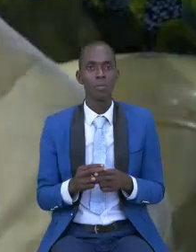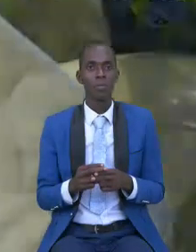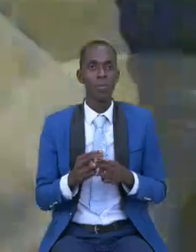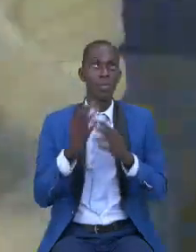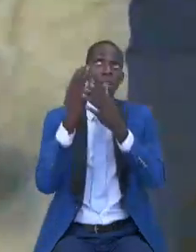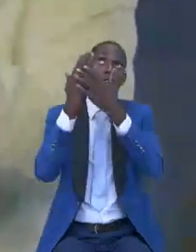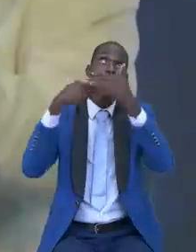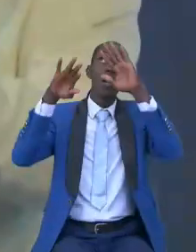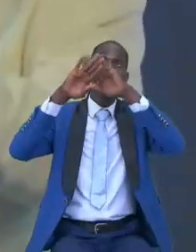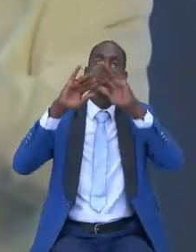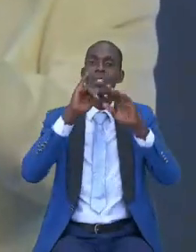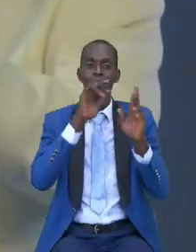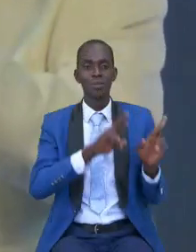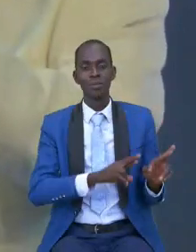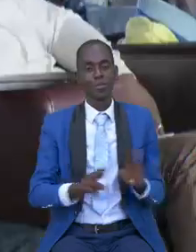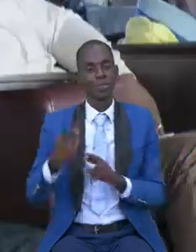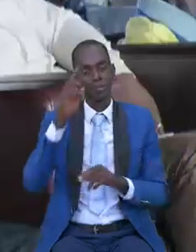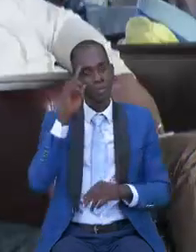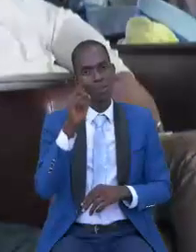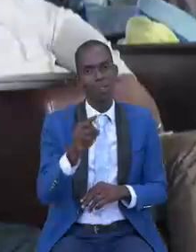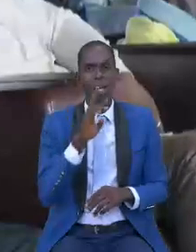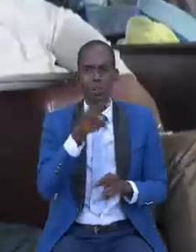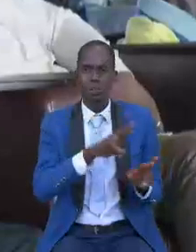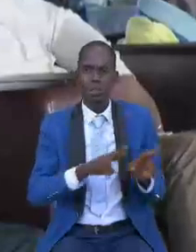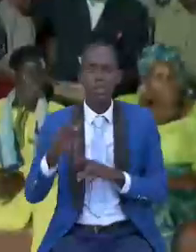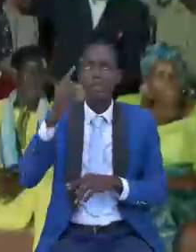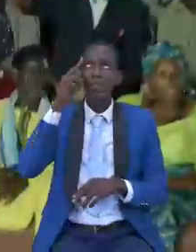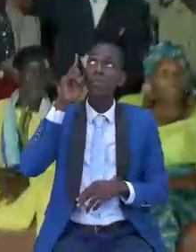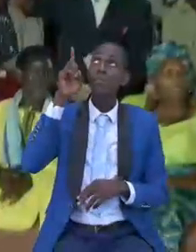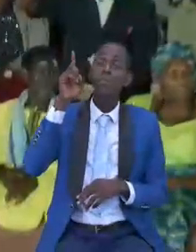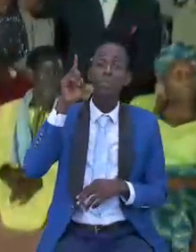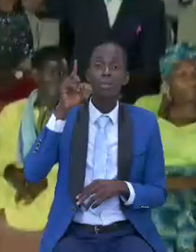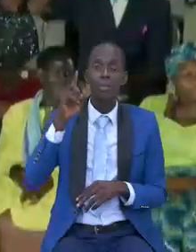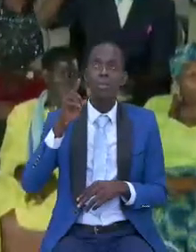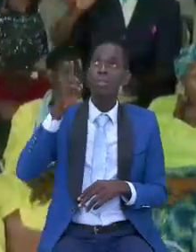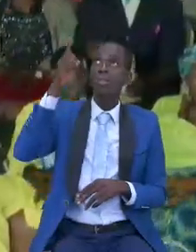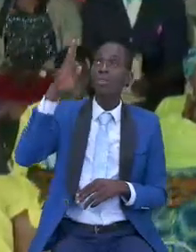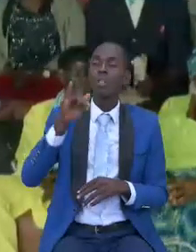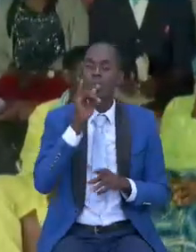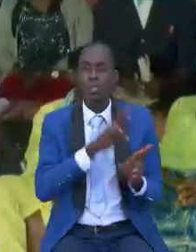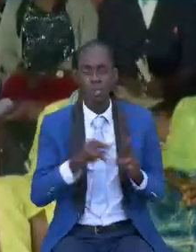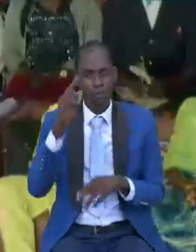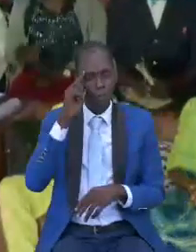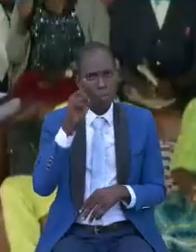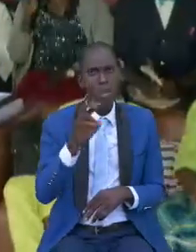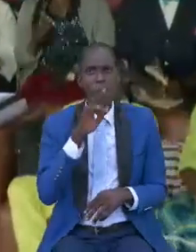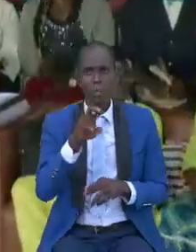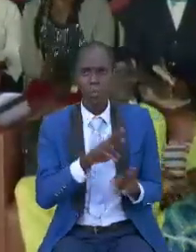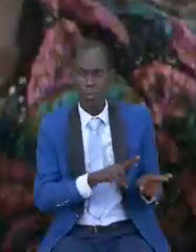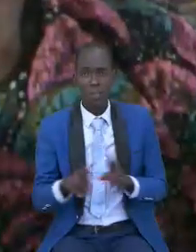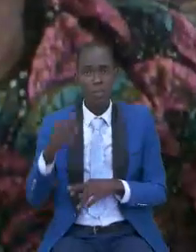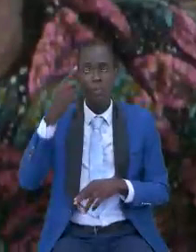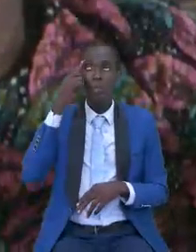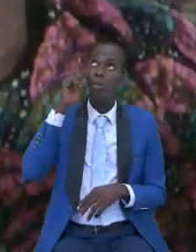Heaven is ready for you. Yes. Are you ready for him? Yes. God is ready for you. Are you ready for